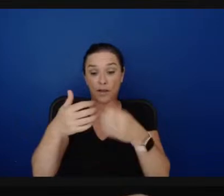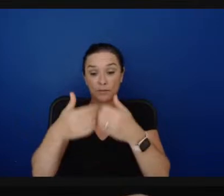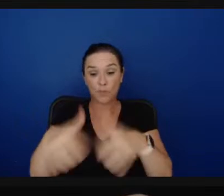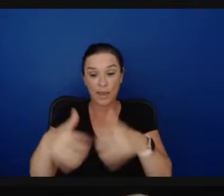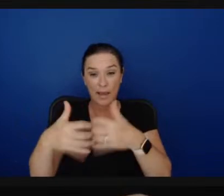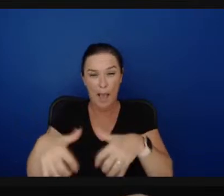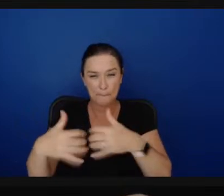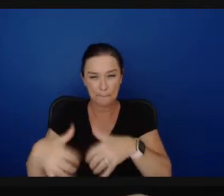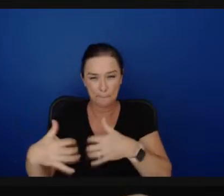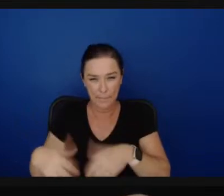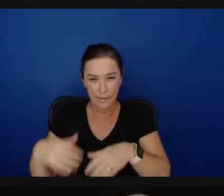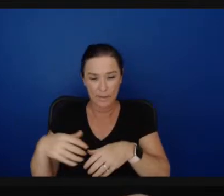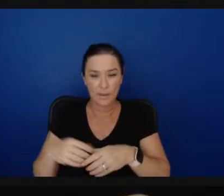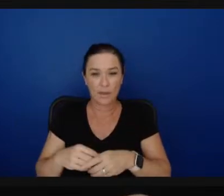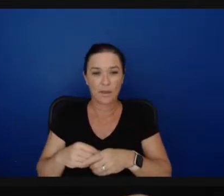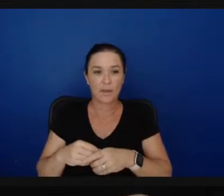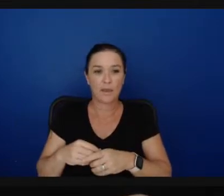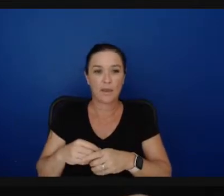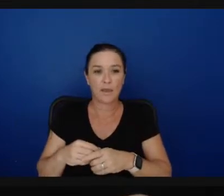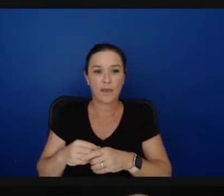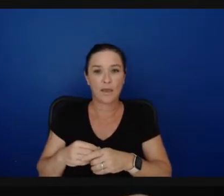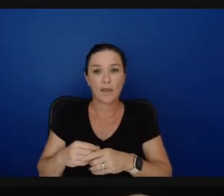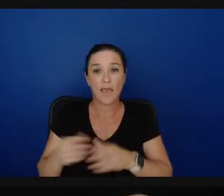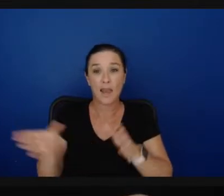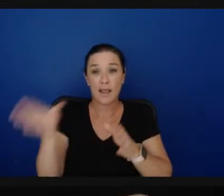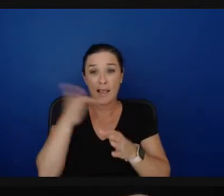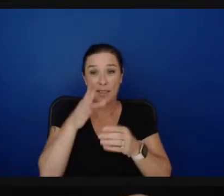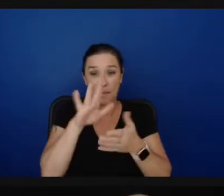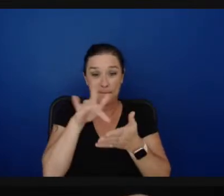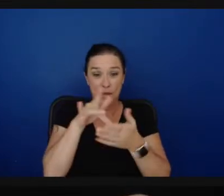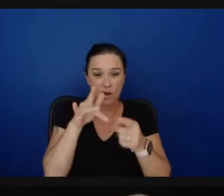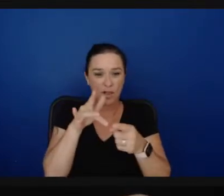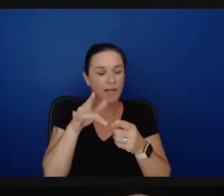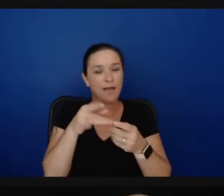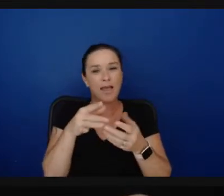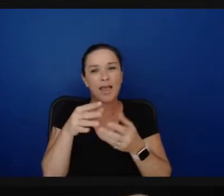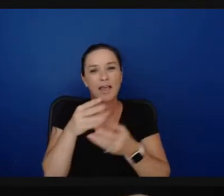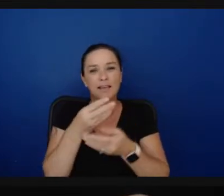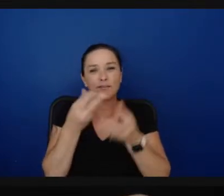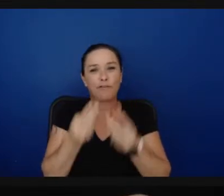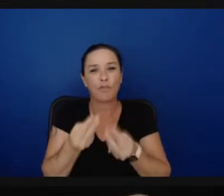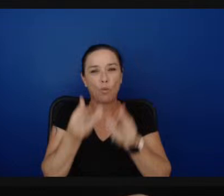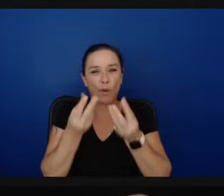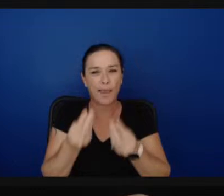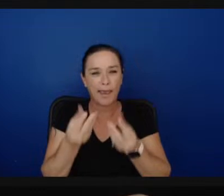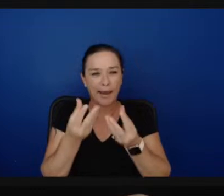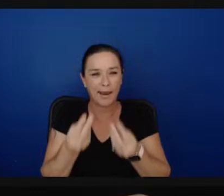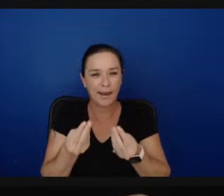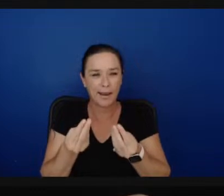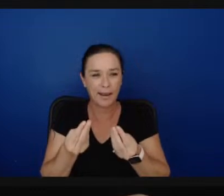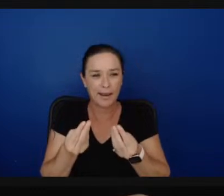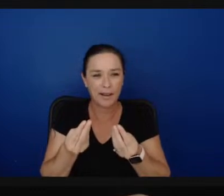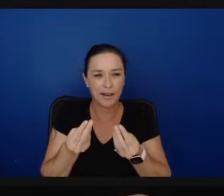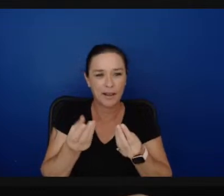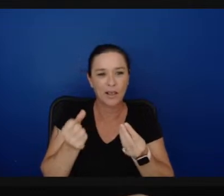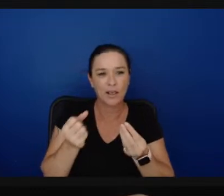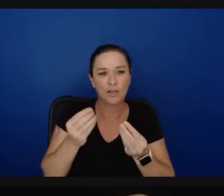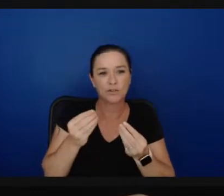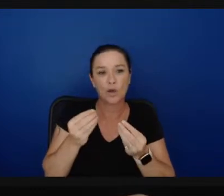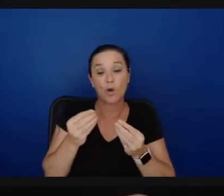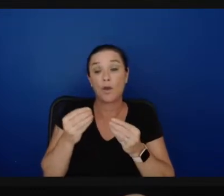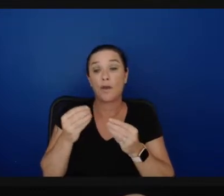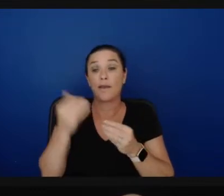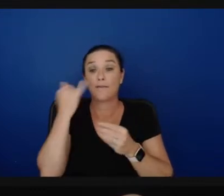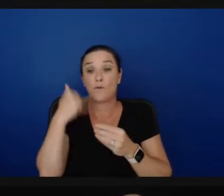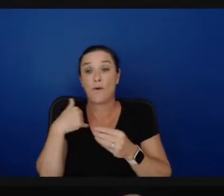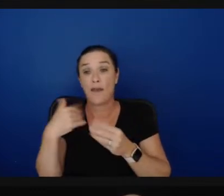middle of that blade, there is no earthquakes because it's just fluid. You can't crack a fluid. So it's where that fluid is pushing against rock